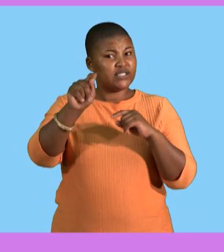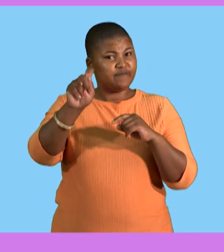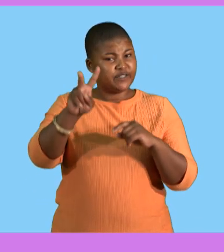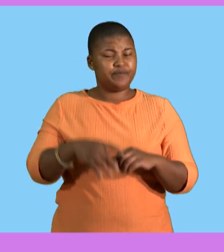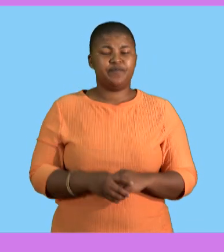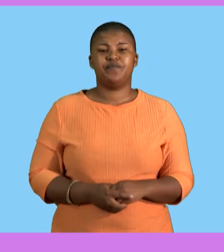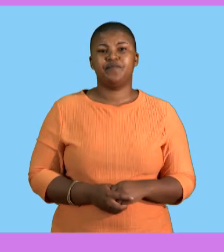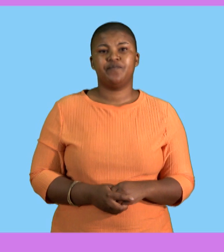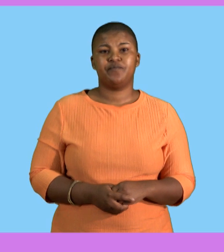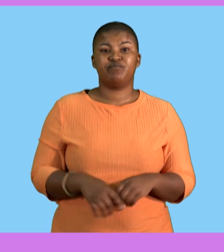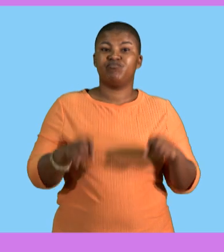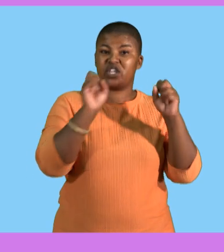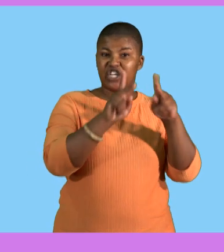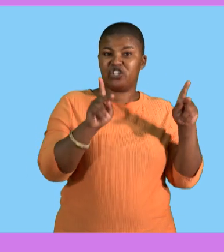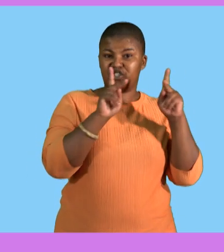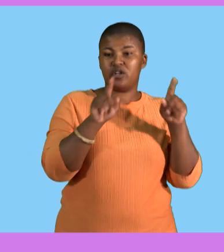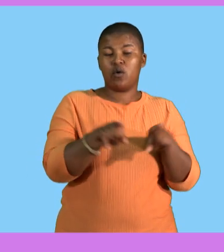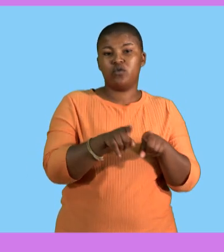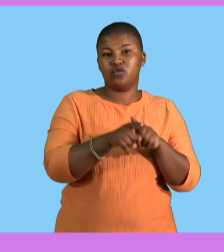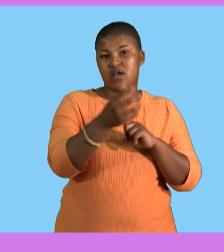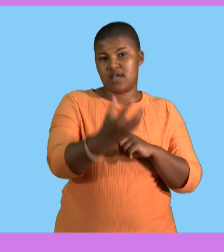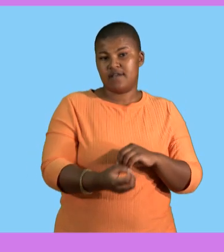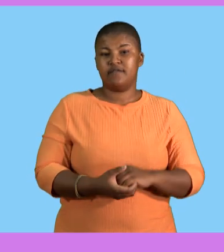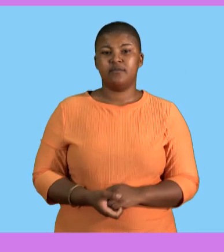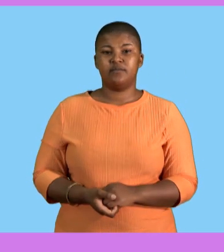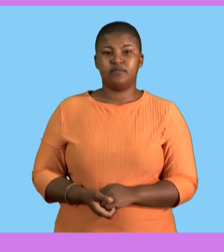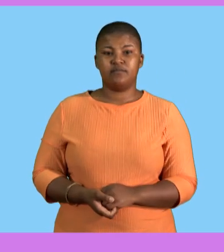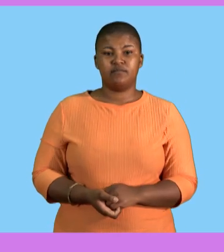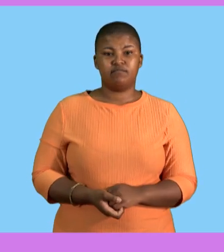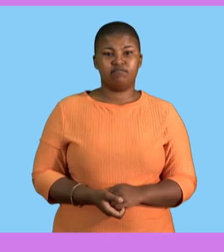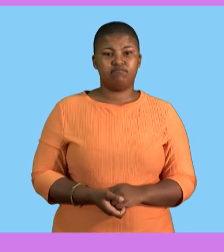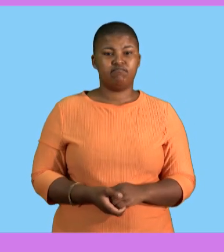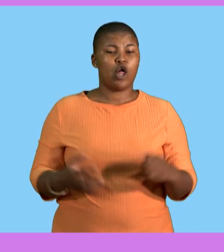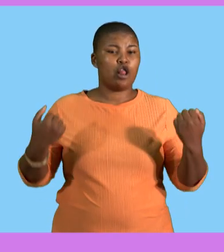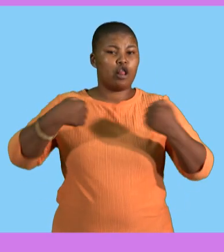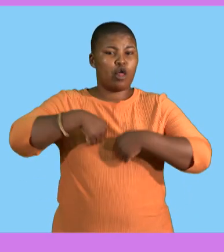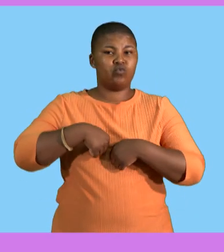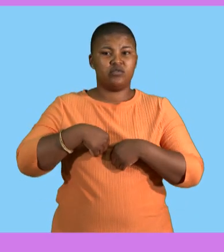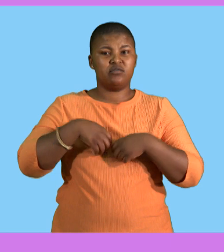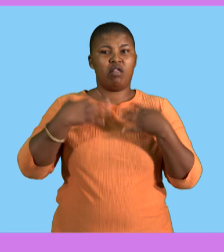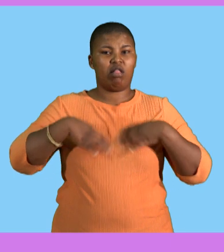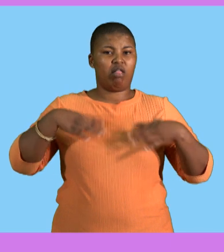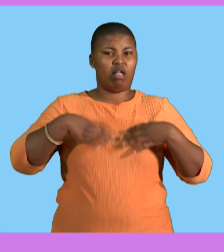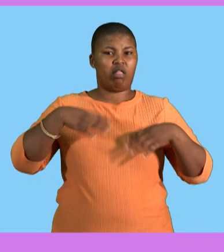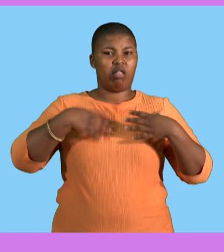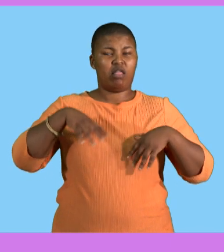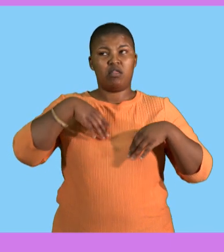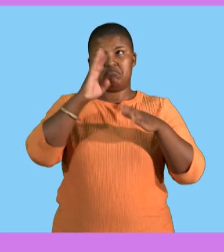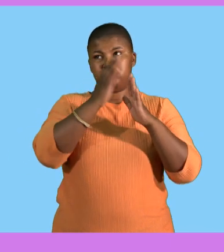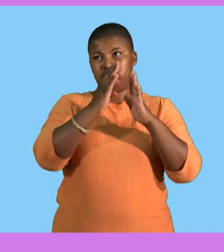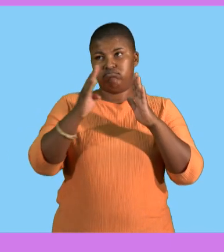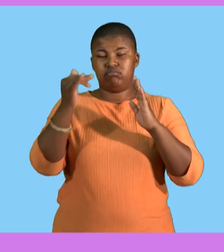kitchen. And then we have a closet over there.